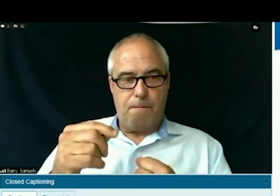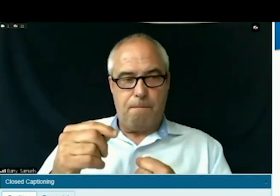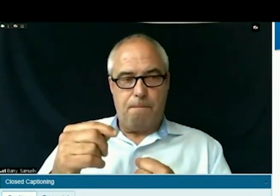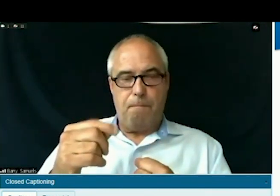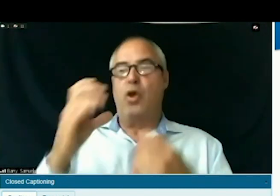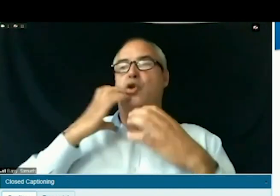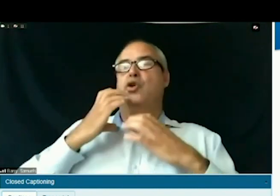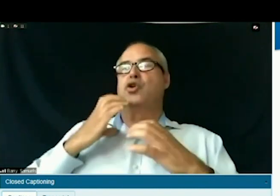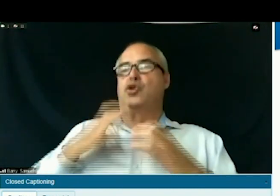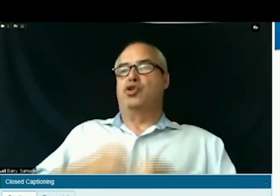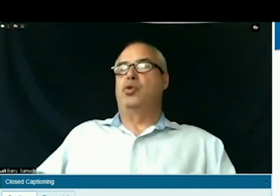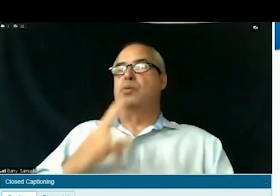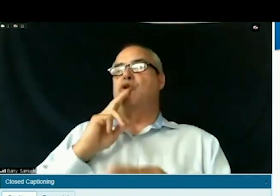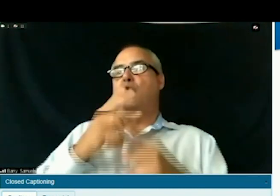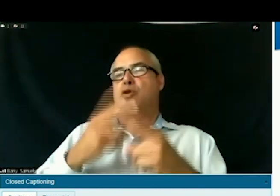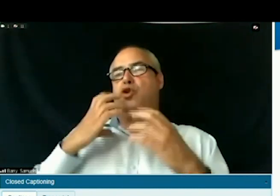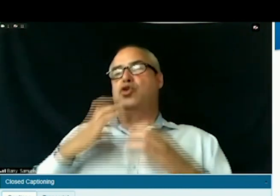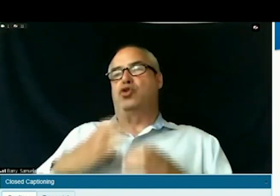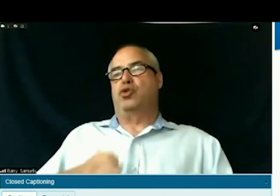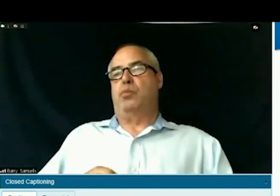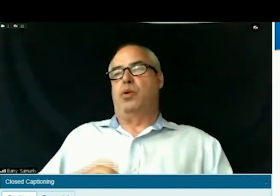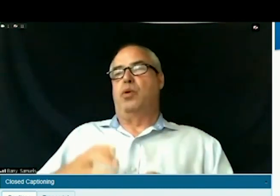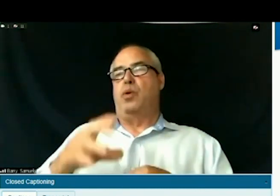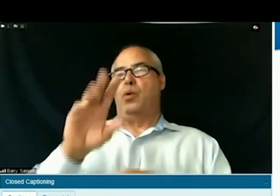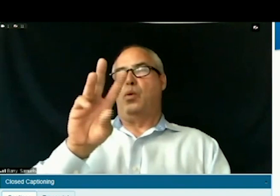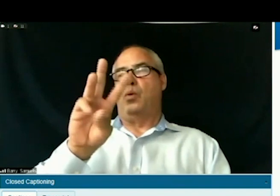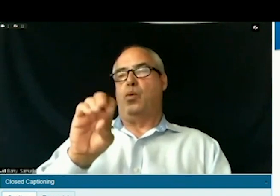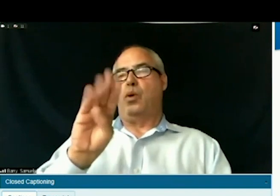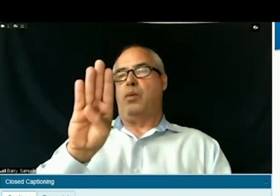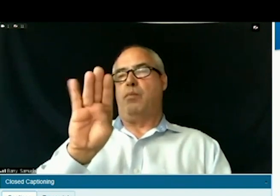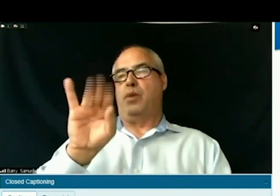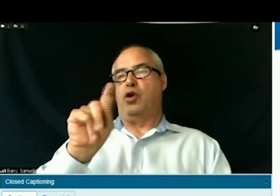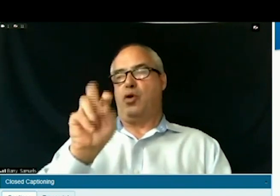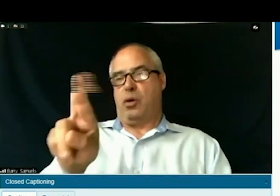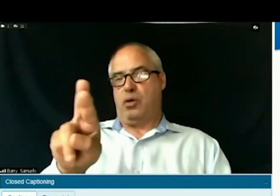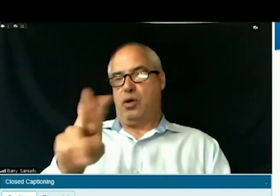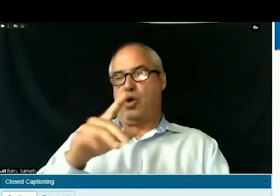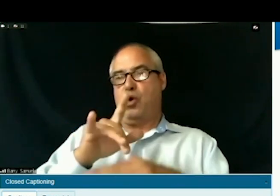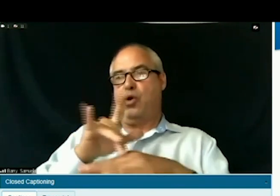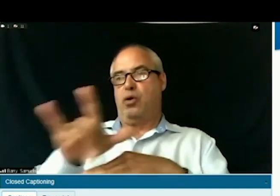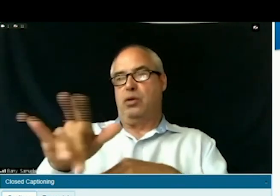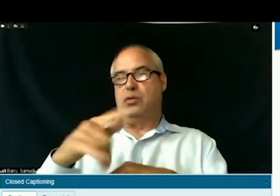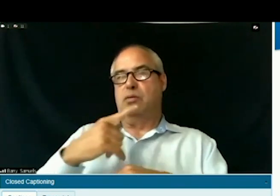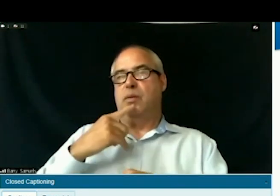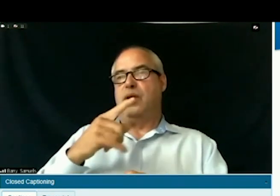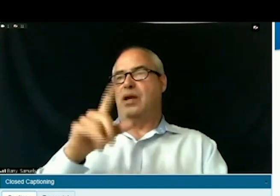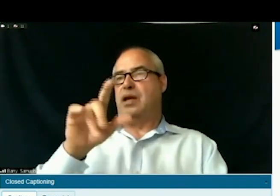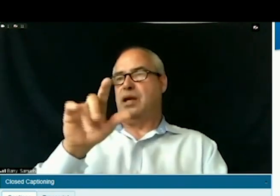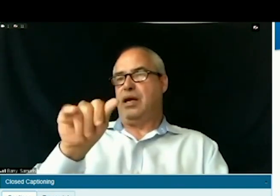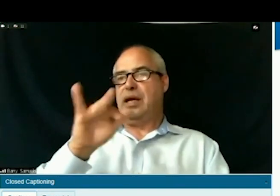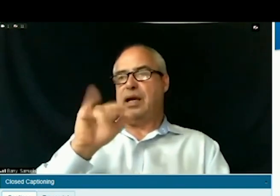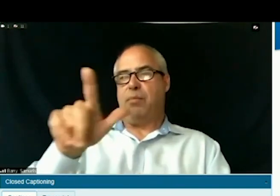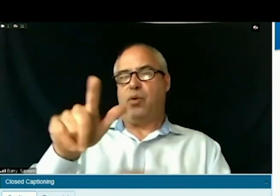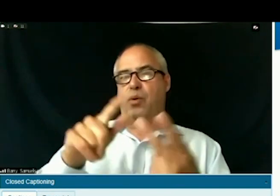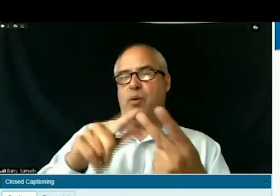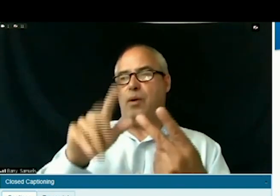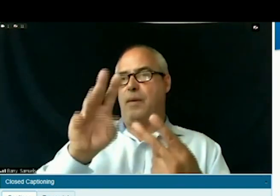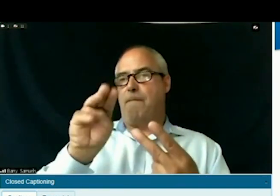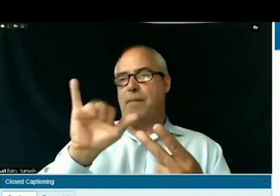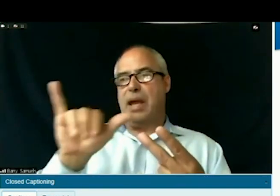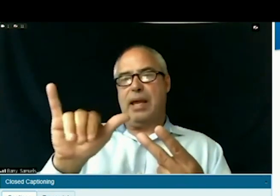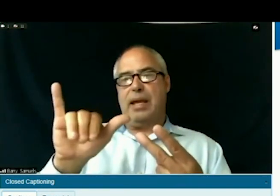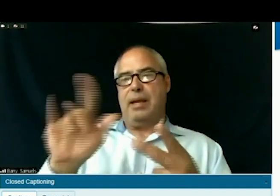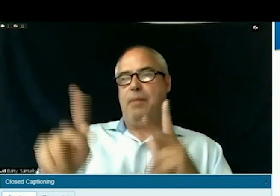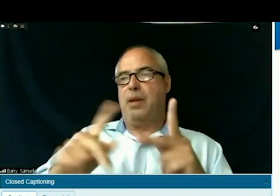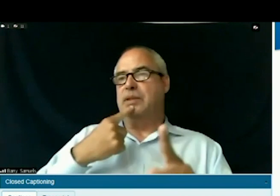consumer is what they called it. It was a consumer webinar early on. It was April, May, and people were